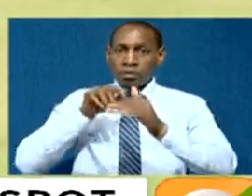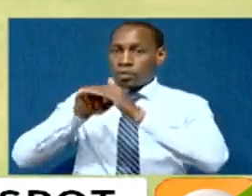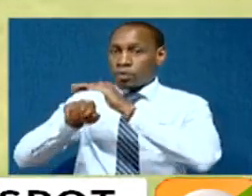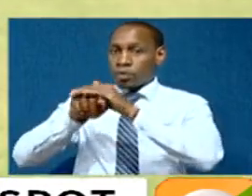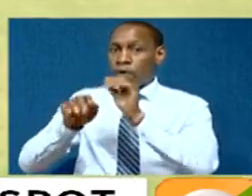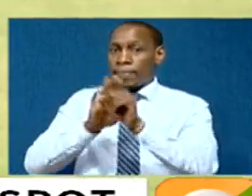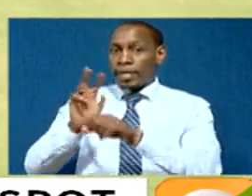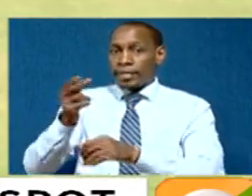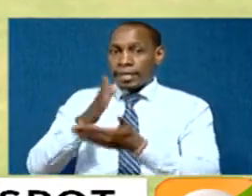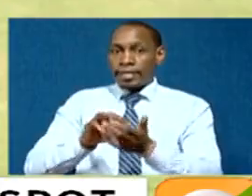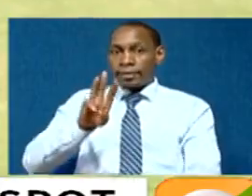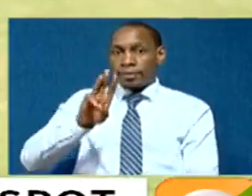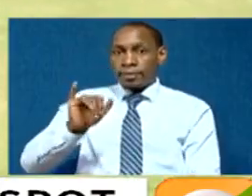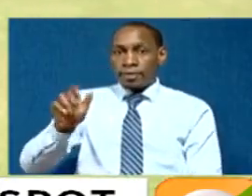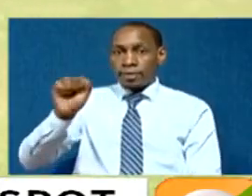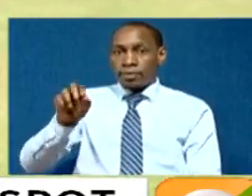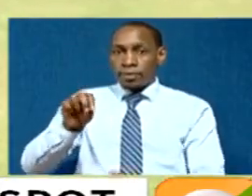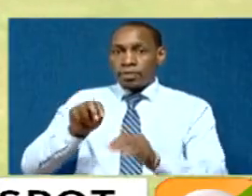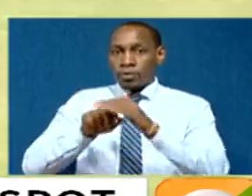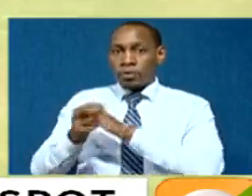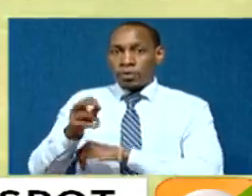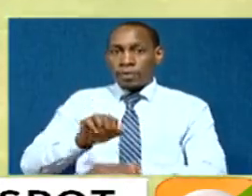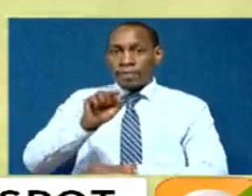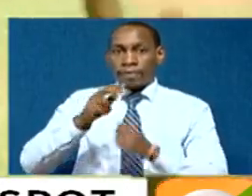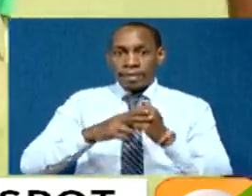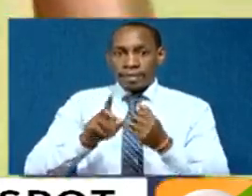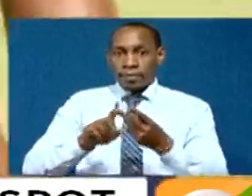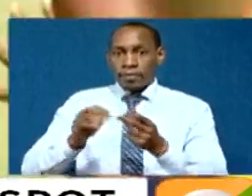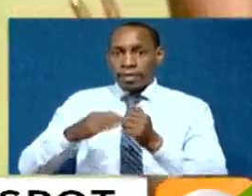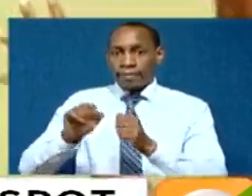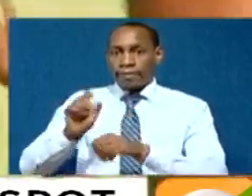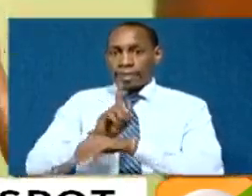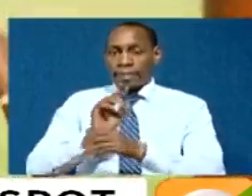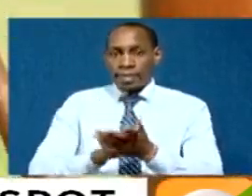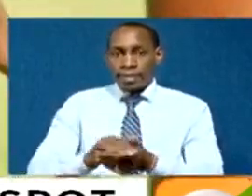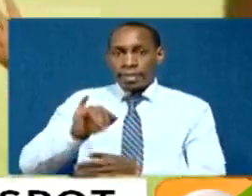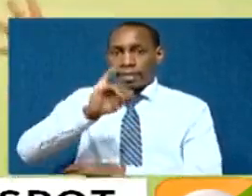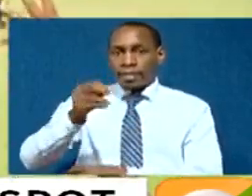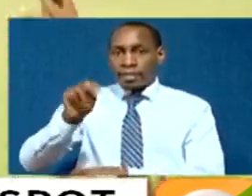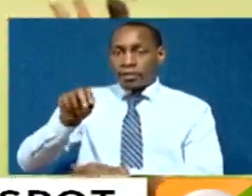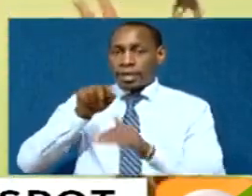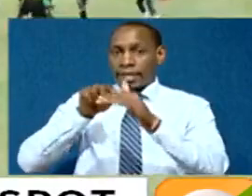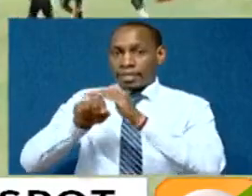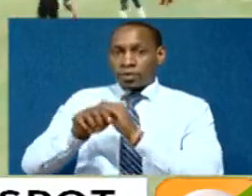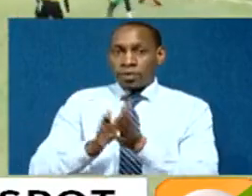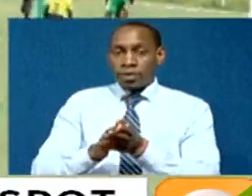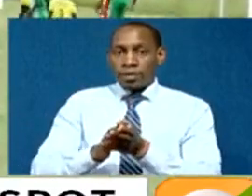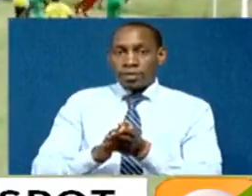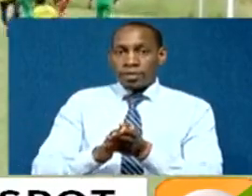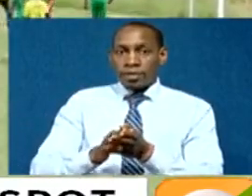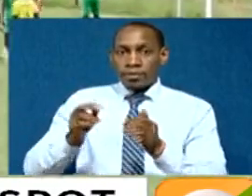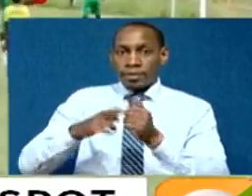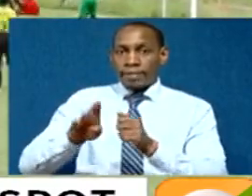in the second half with Wilson Kamau netting a brace in the 57th and 85th minute and John Wheaton scoring in between